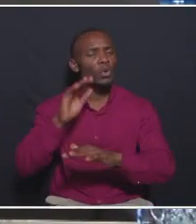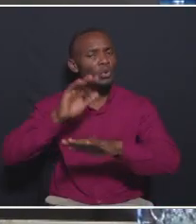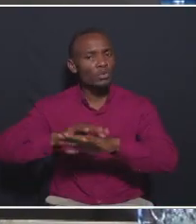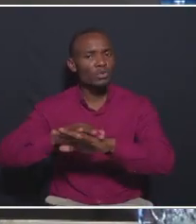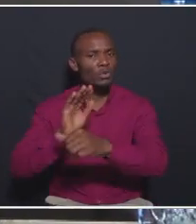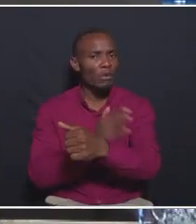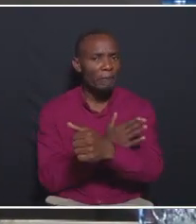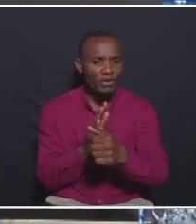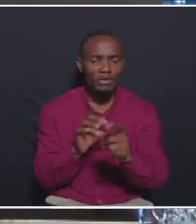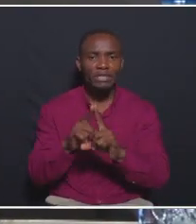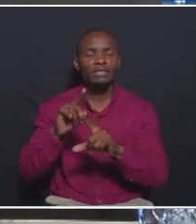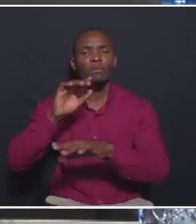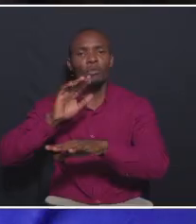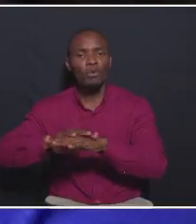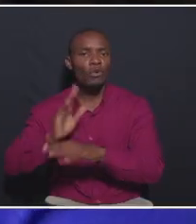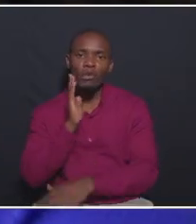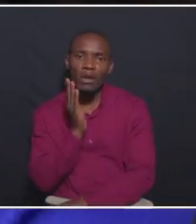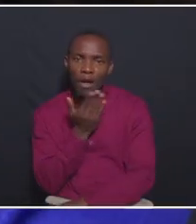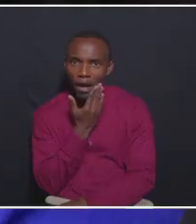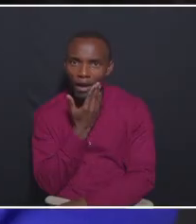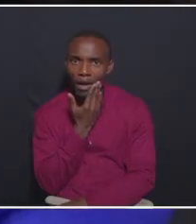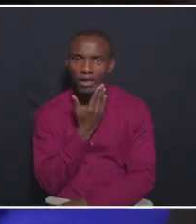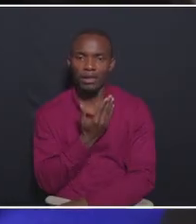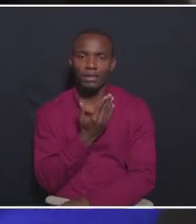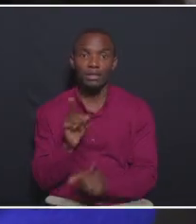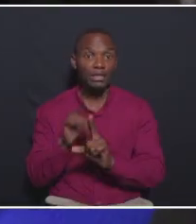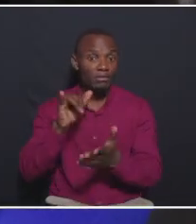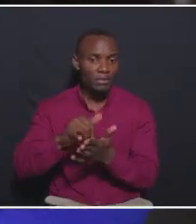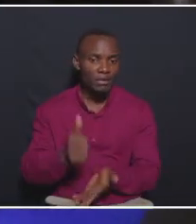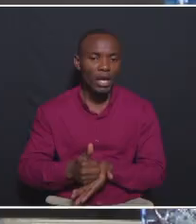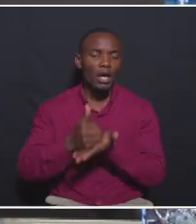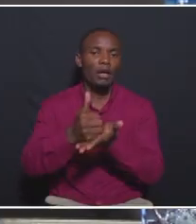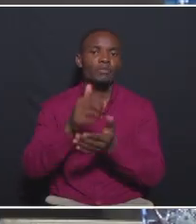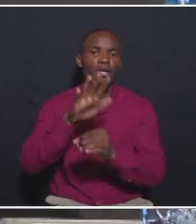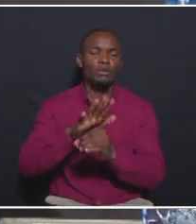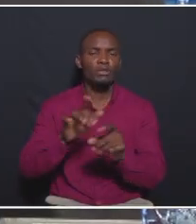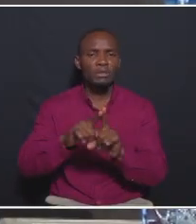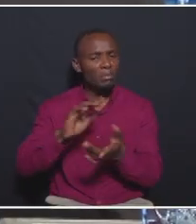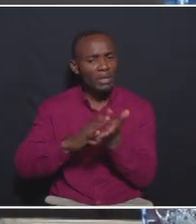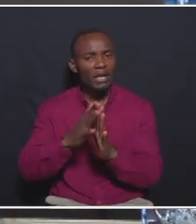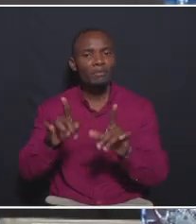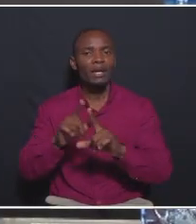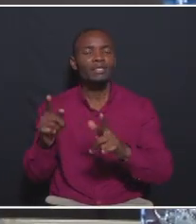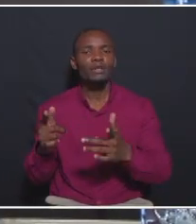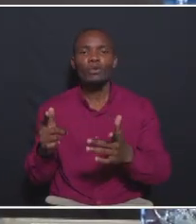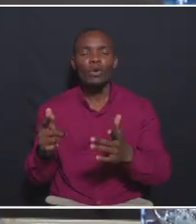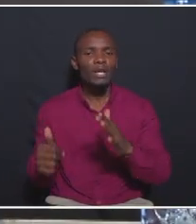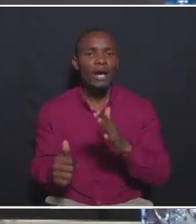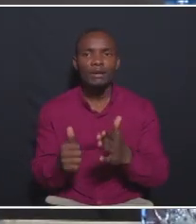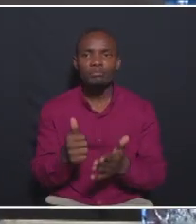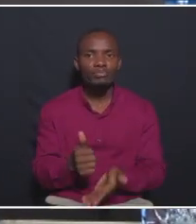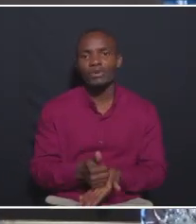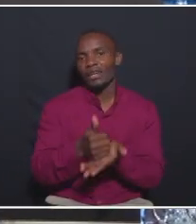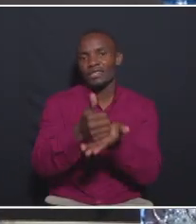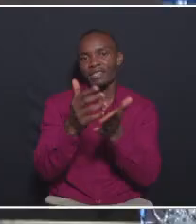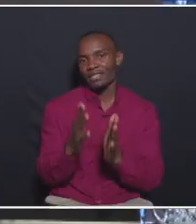It can do really good color grade, and it really helps a lot. It becomes like an assistant to every department that you'd want to go to.